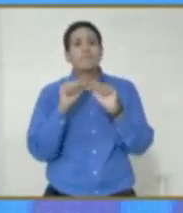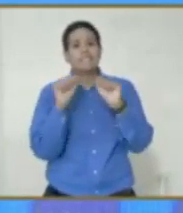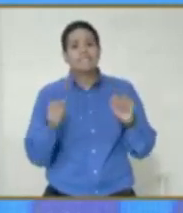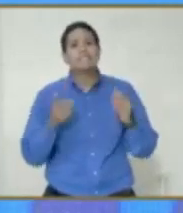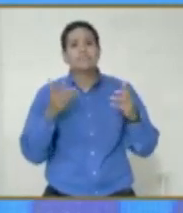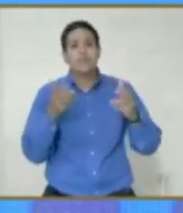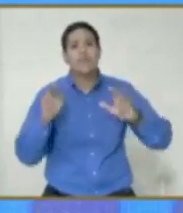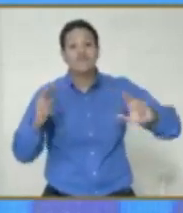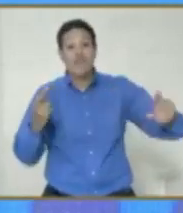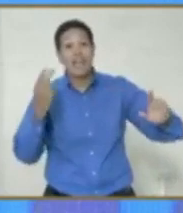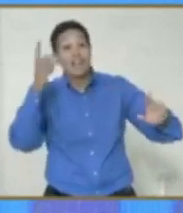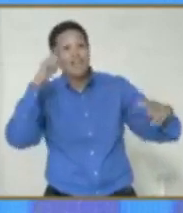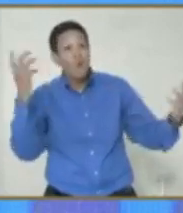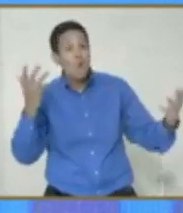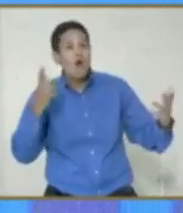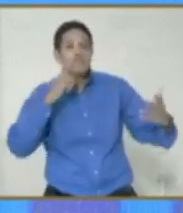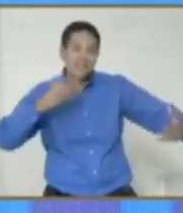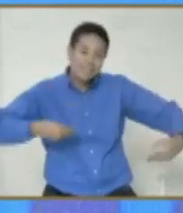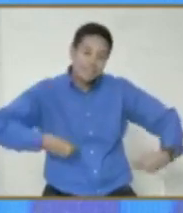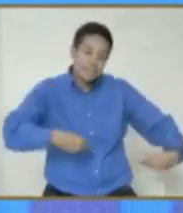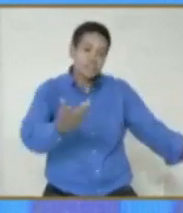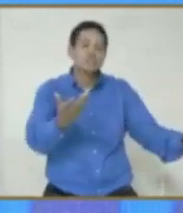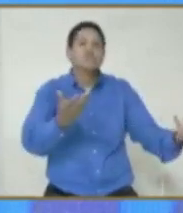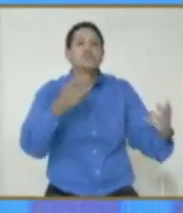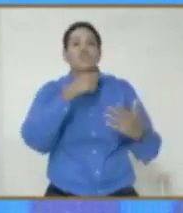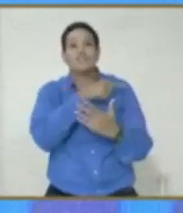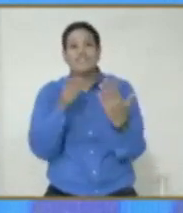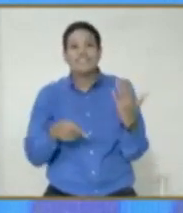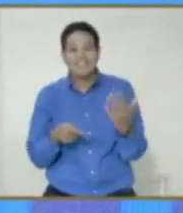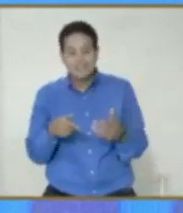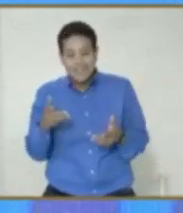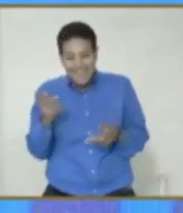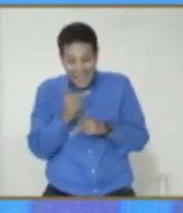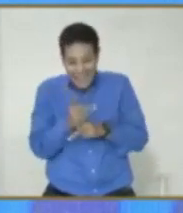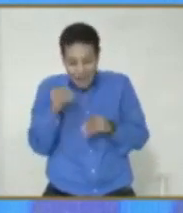place for the distribution of these care packages.